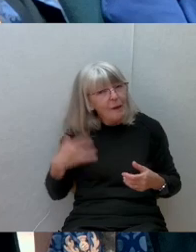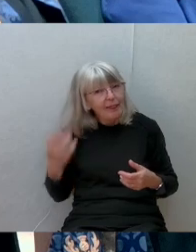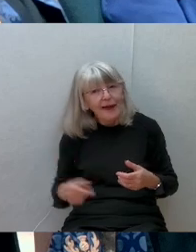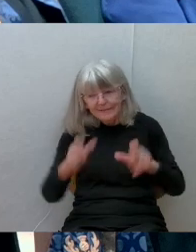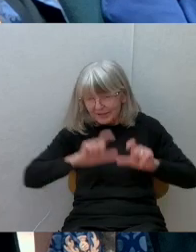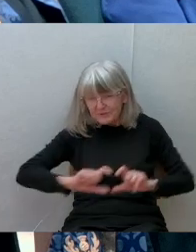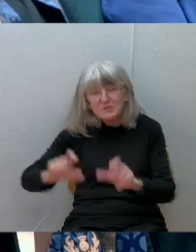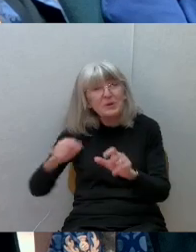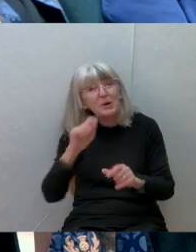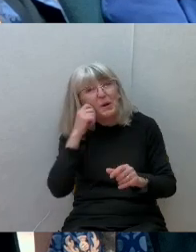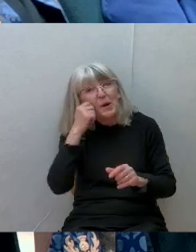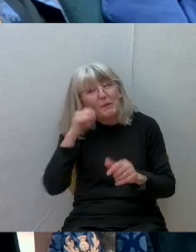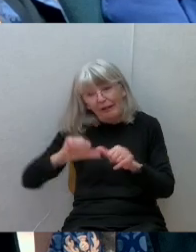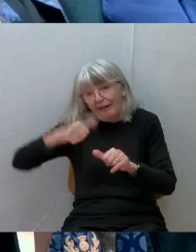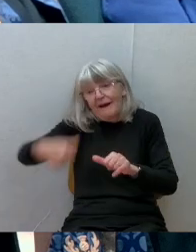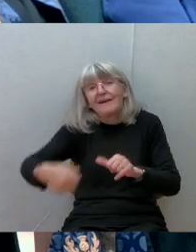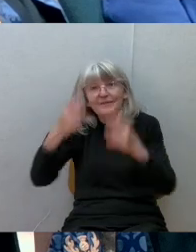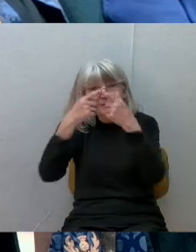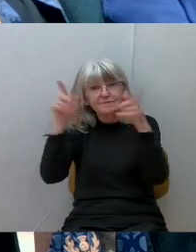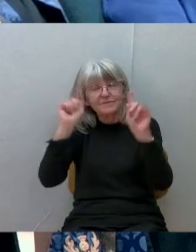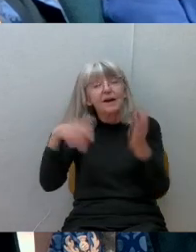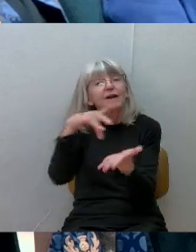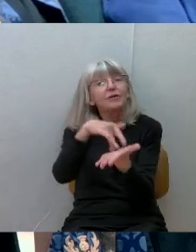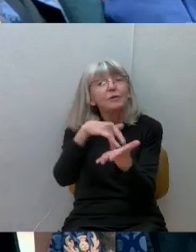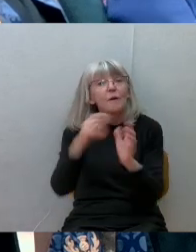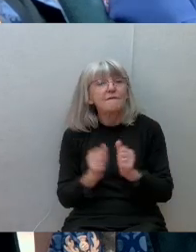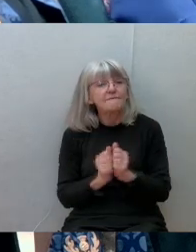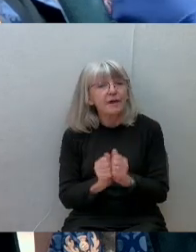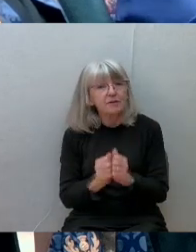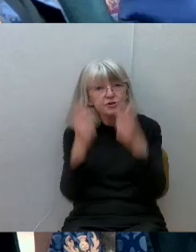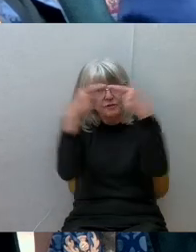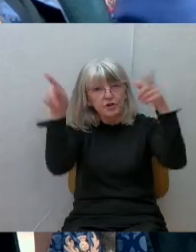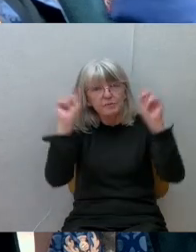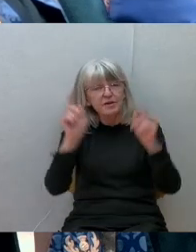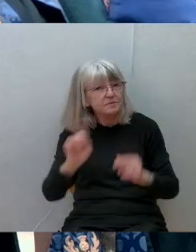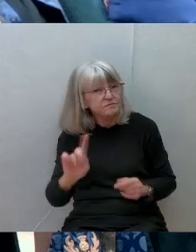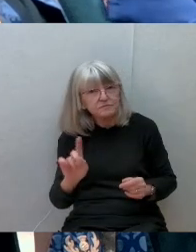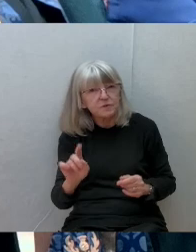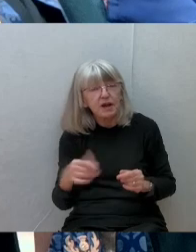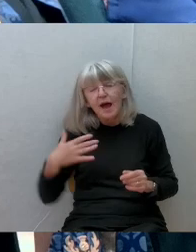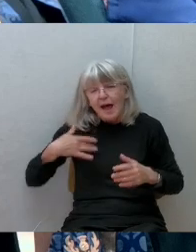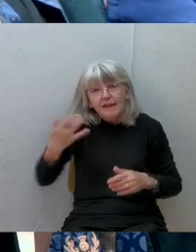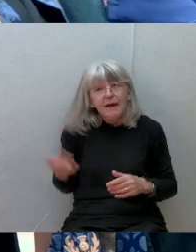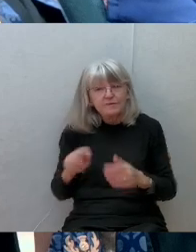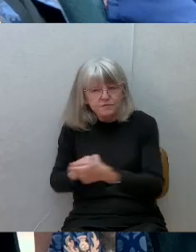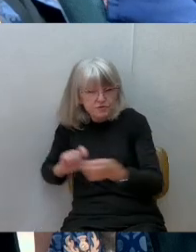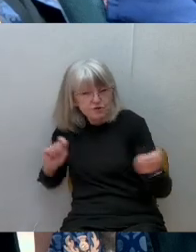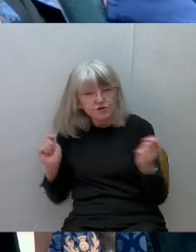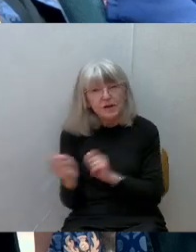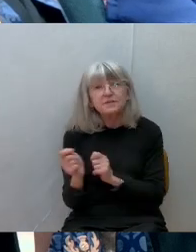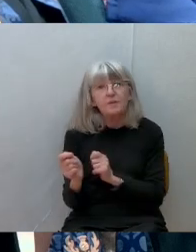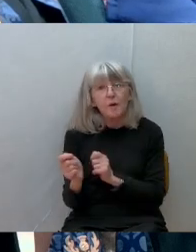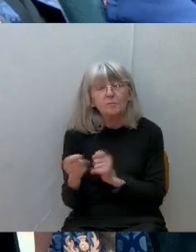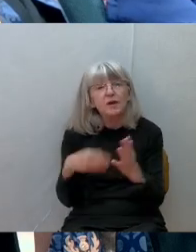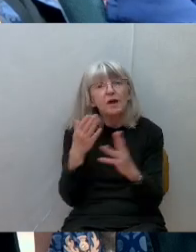Our core values as a university are to transform lives here in Dundee and globally through the